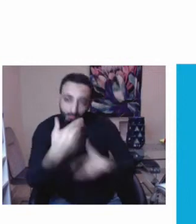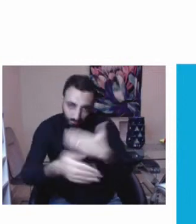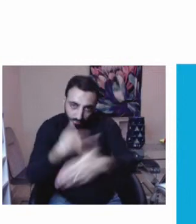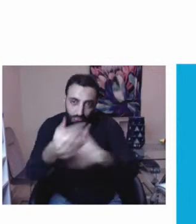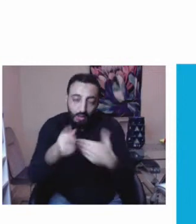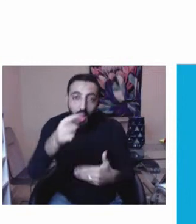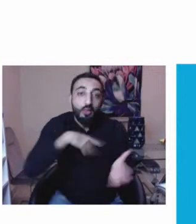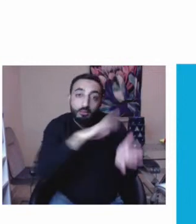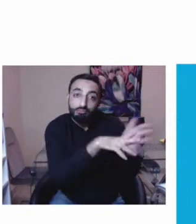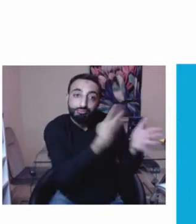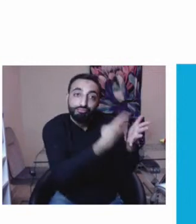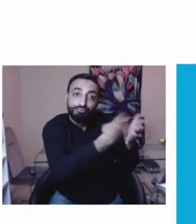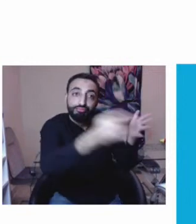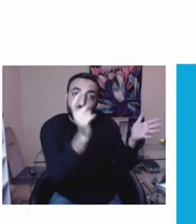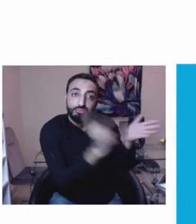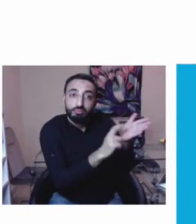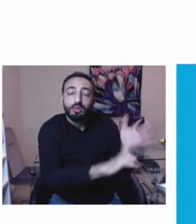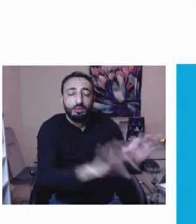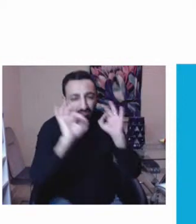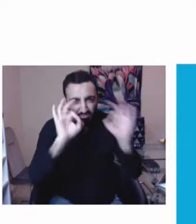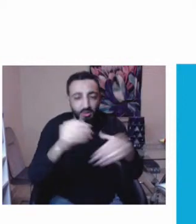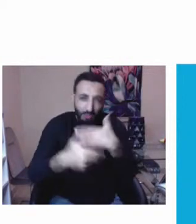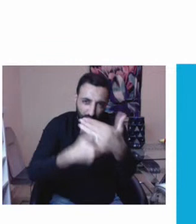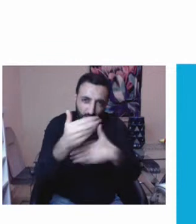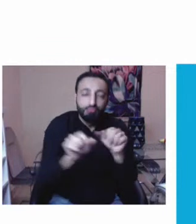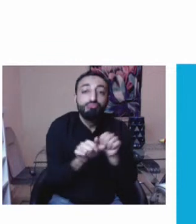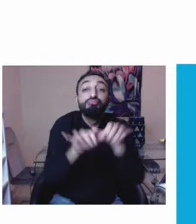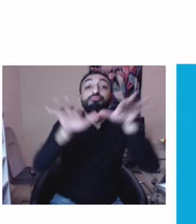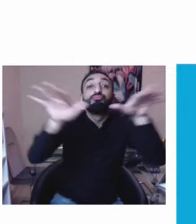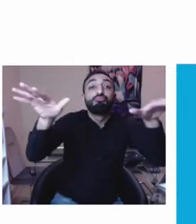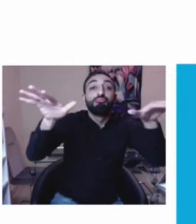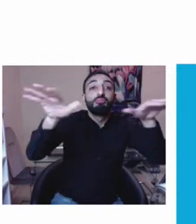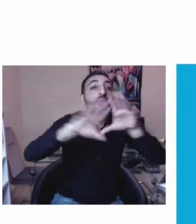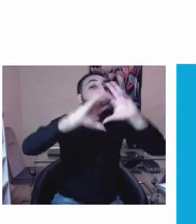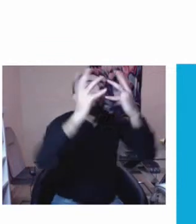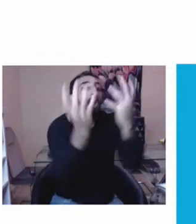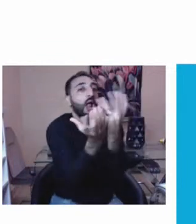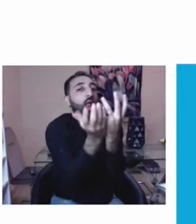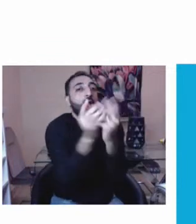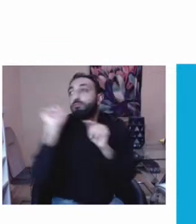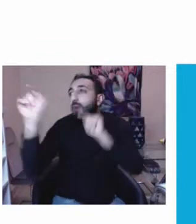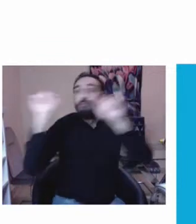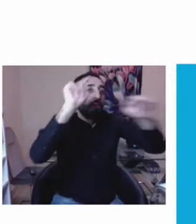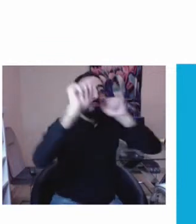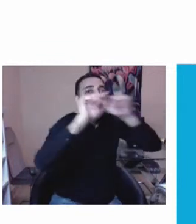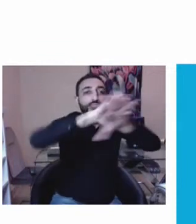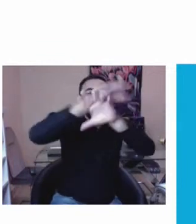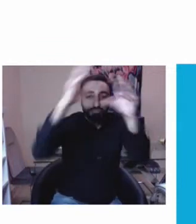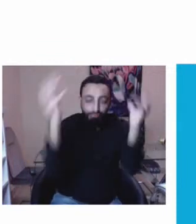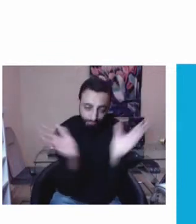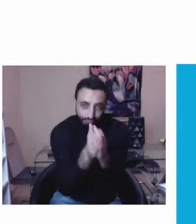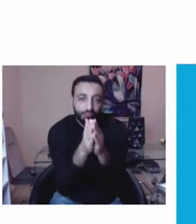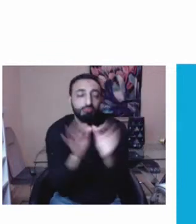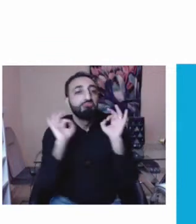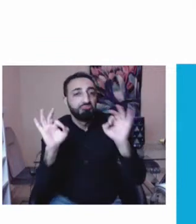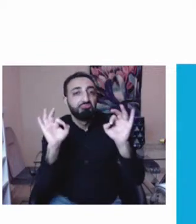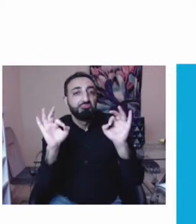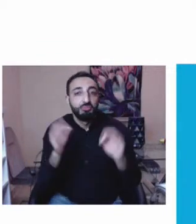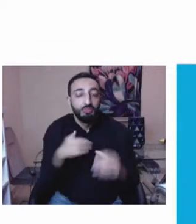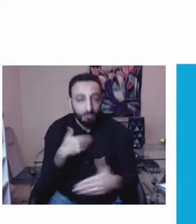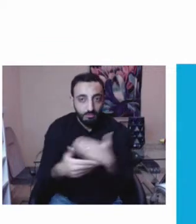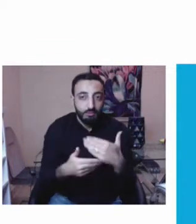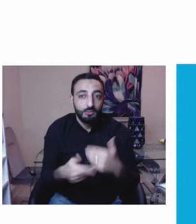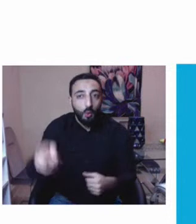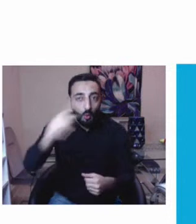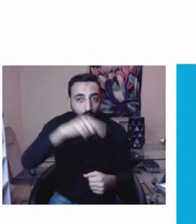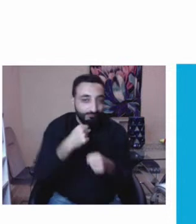April. So please stay tuned, please stay engaged, and thank you very much. We will close for today, and